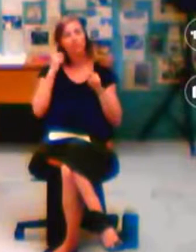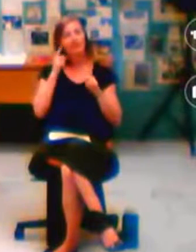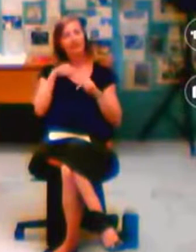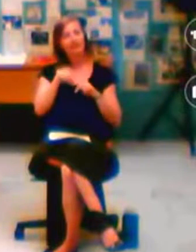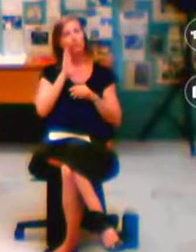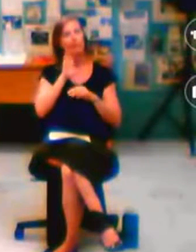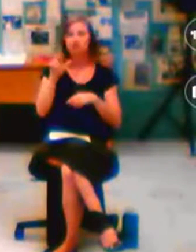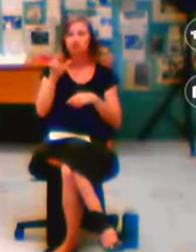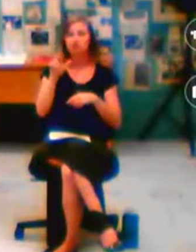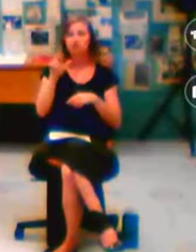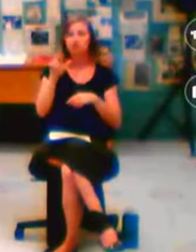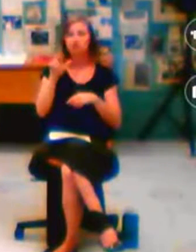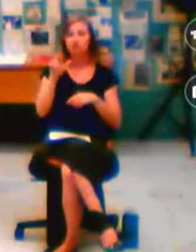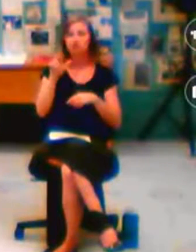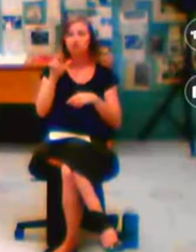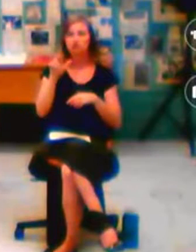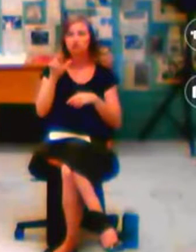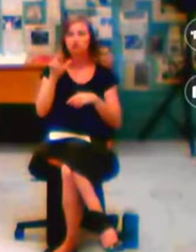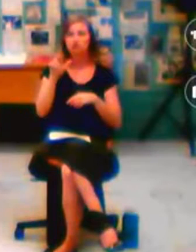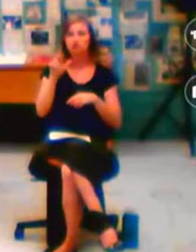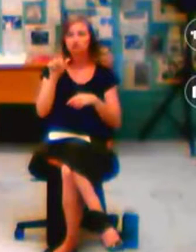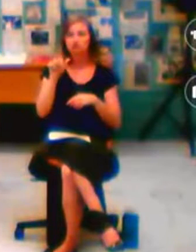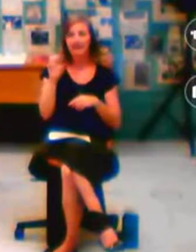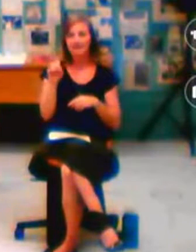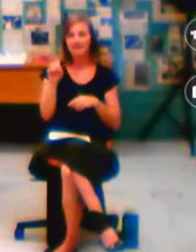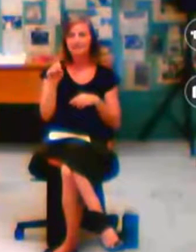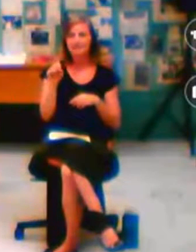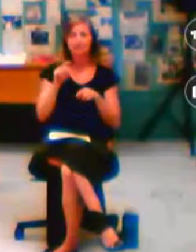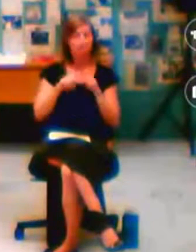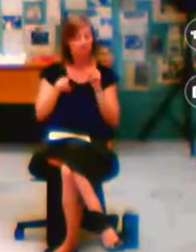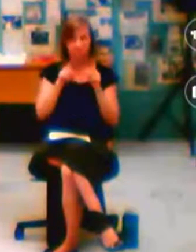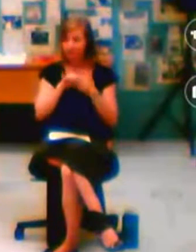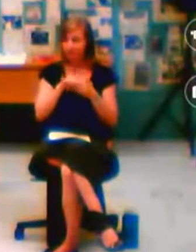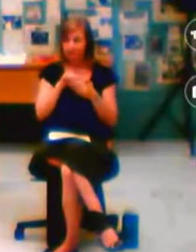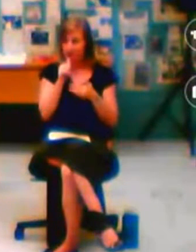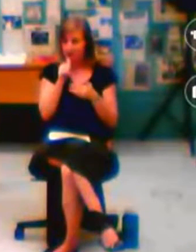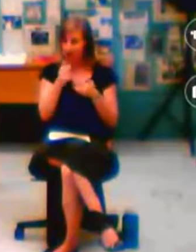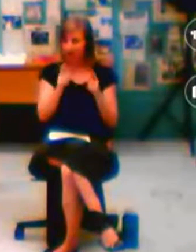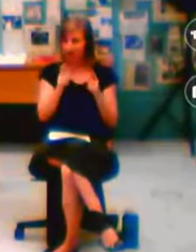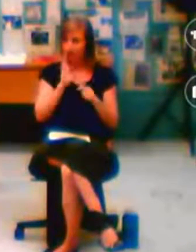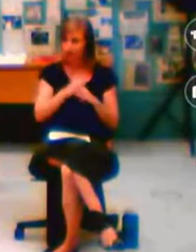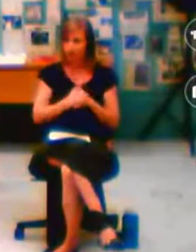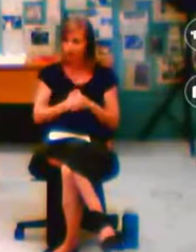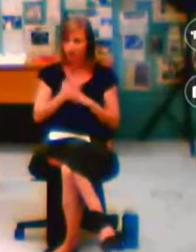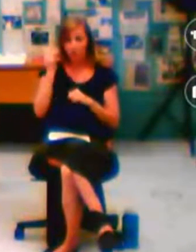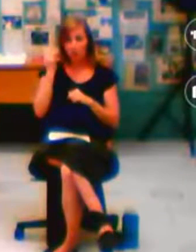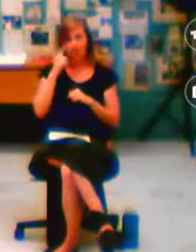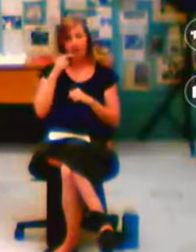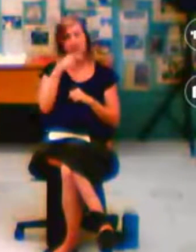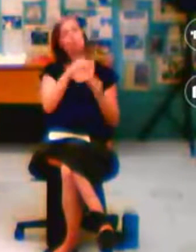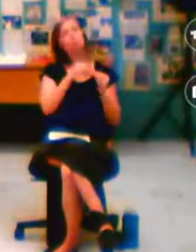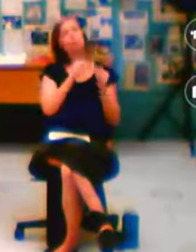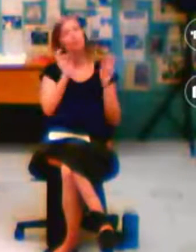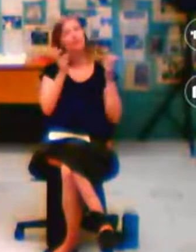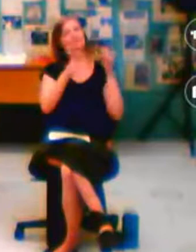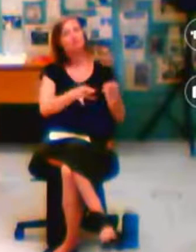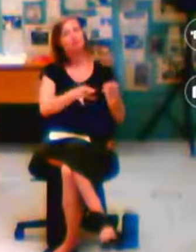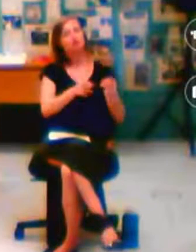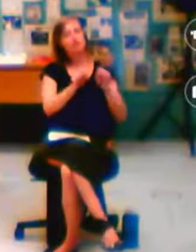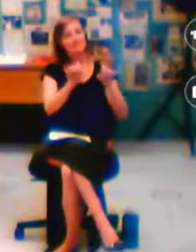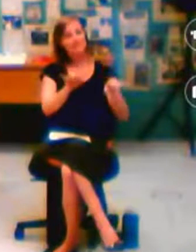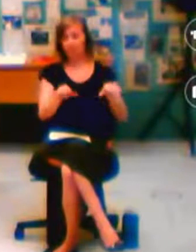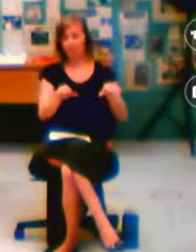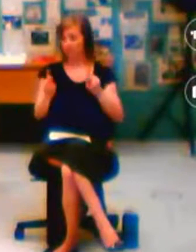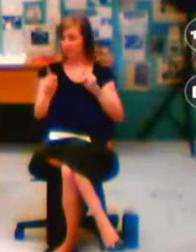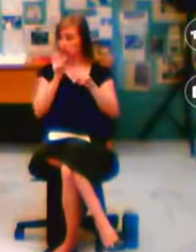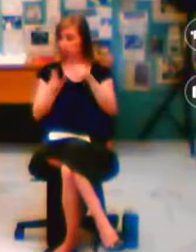private insurance under this plan. In terms of access, the discussion always is like somehow everybody will be paid a commercial